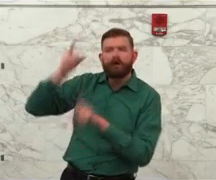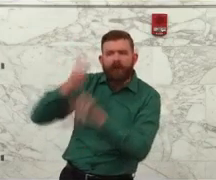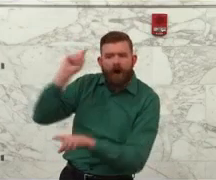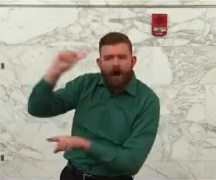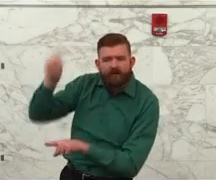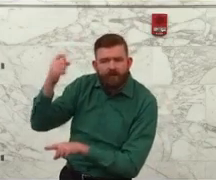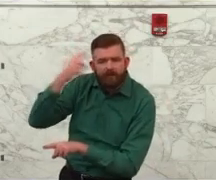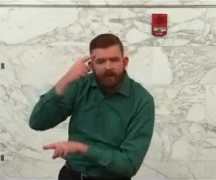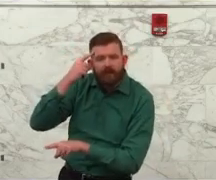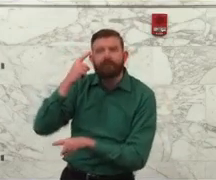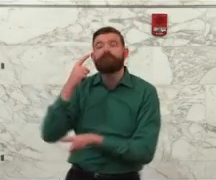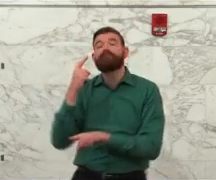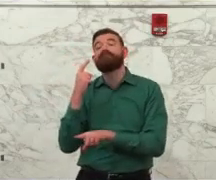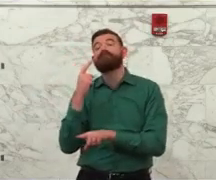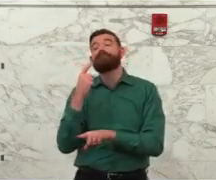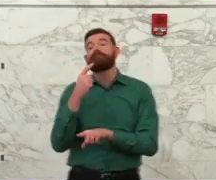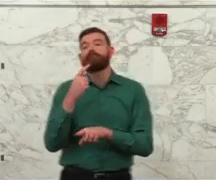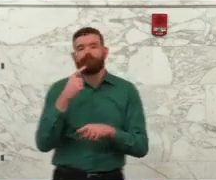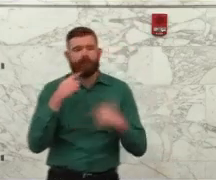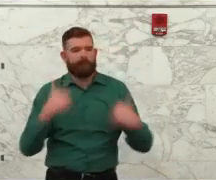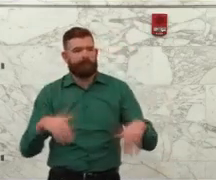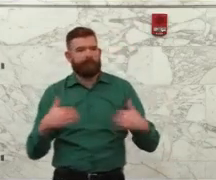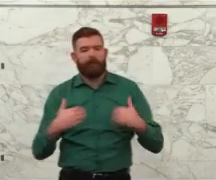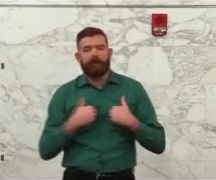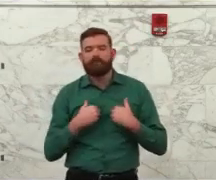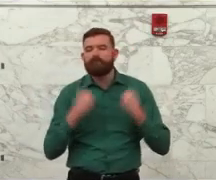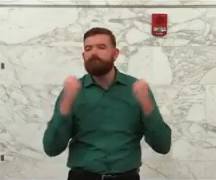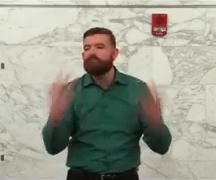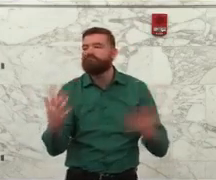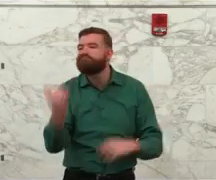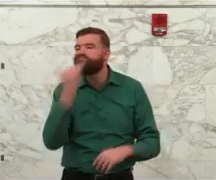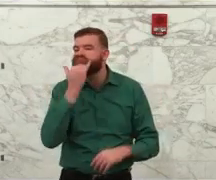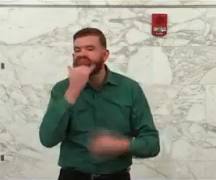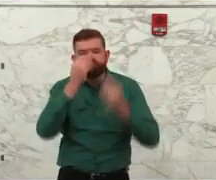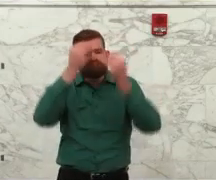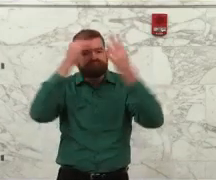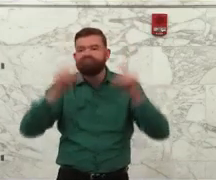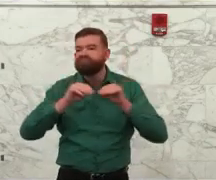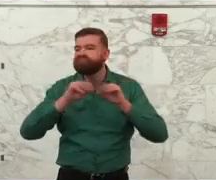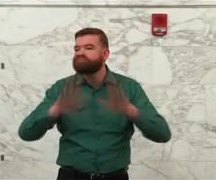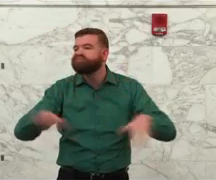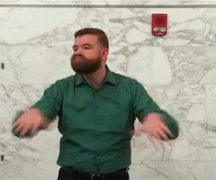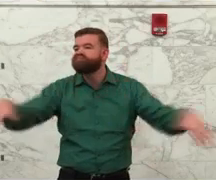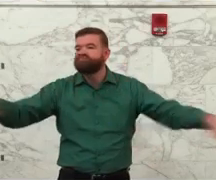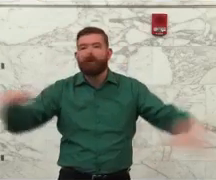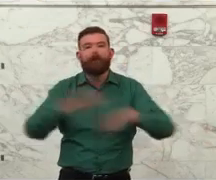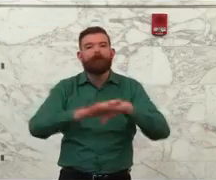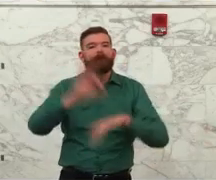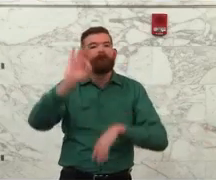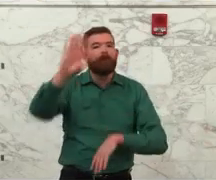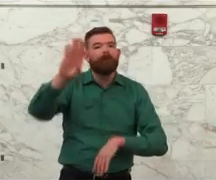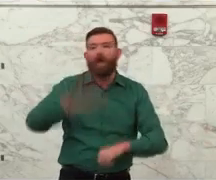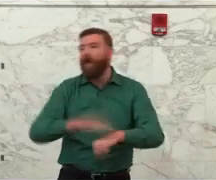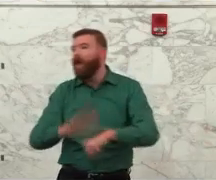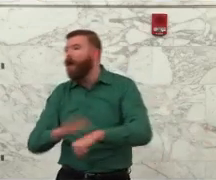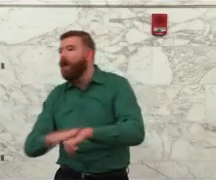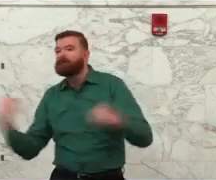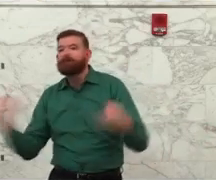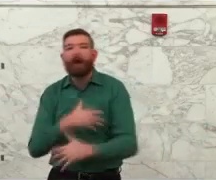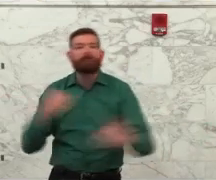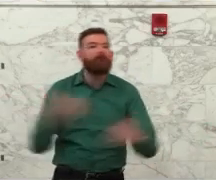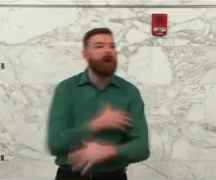growing amount of disinformation appearing on social media. Dire warnings that are meant solely to sow fear and